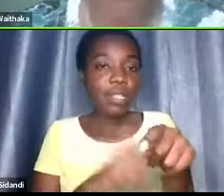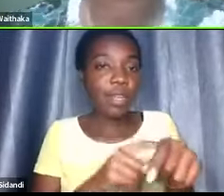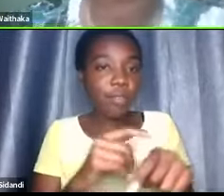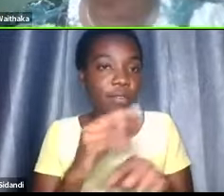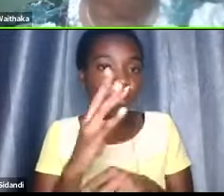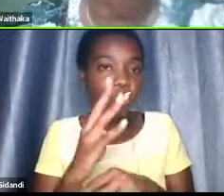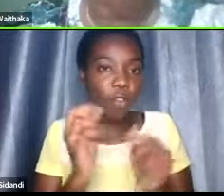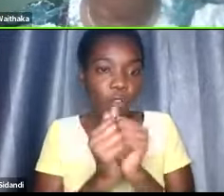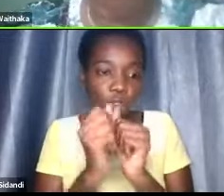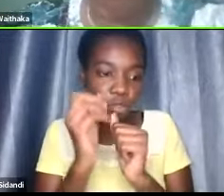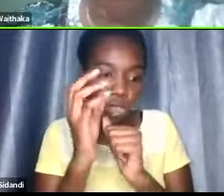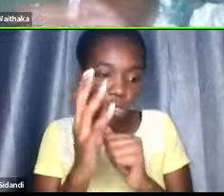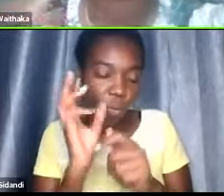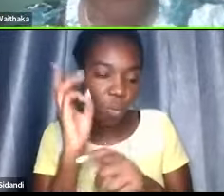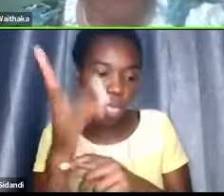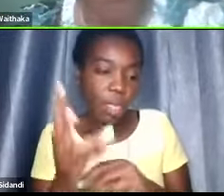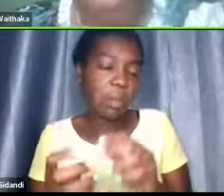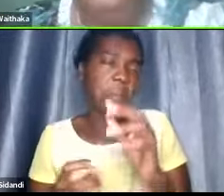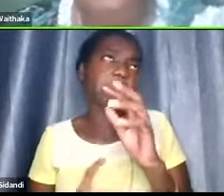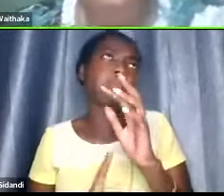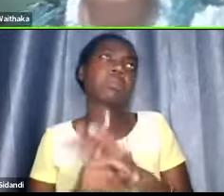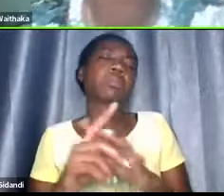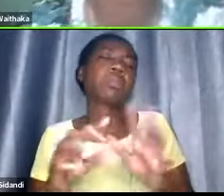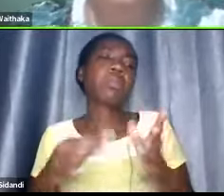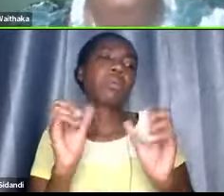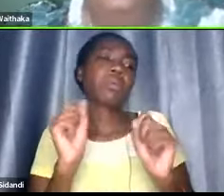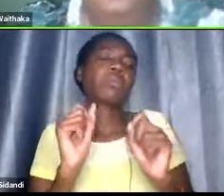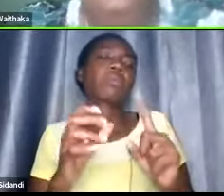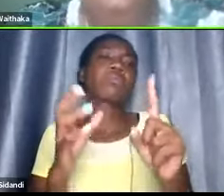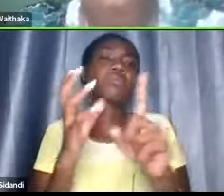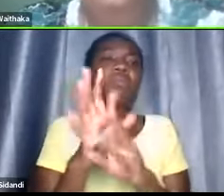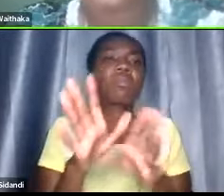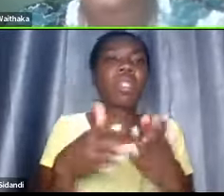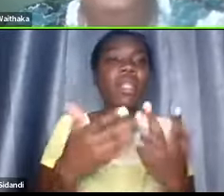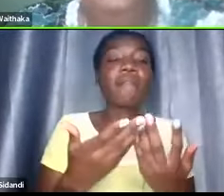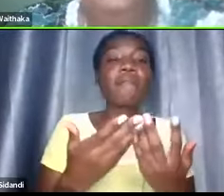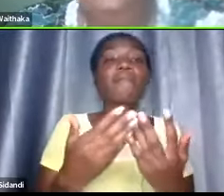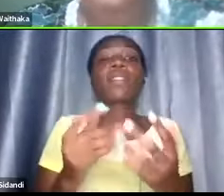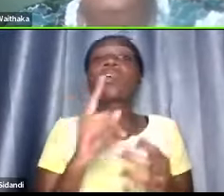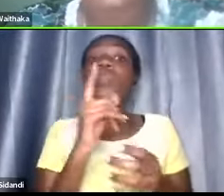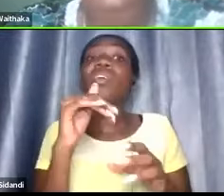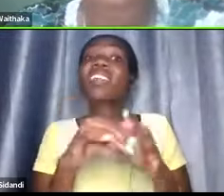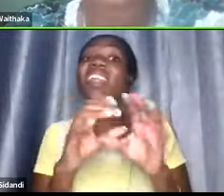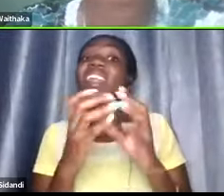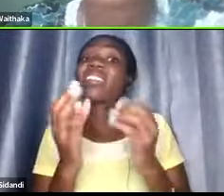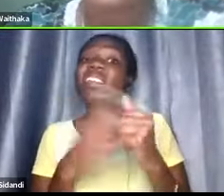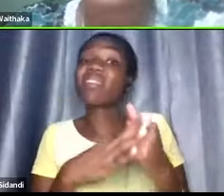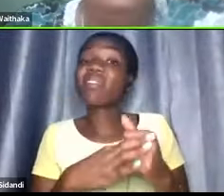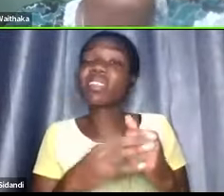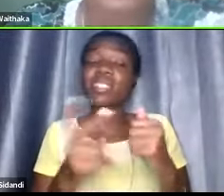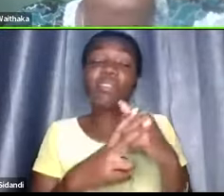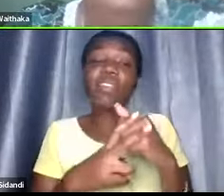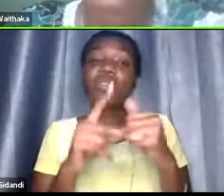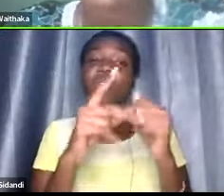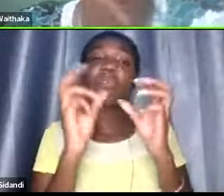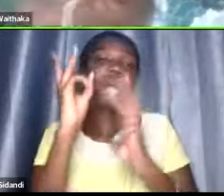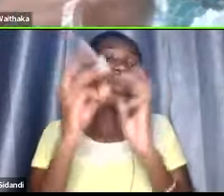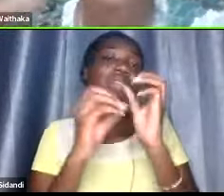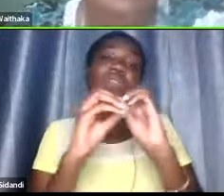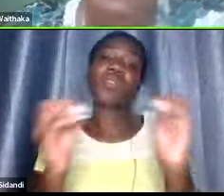start coming up to find out exactly how your wiring is. So in grade 7, don't worry, let her look at as many careers as possible. Let